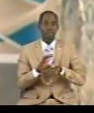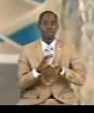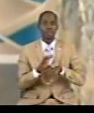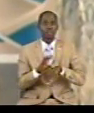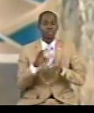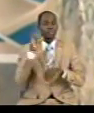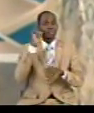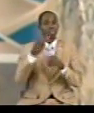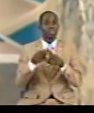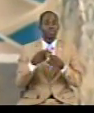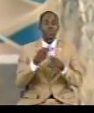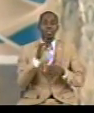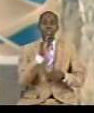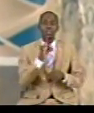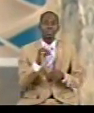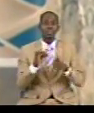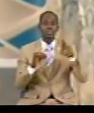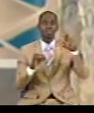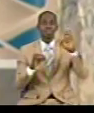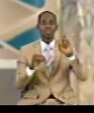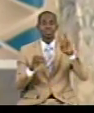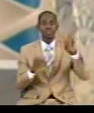Reverend Stephen